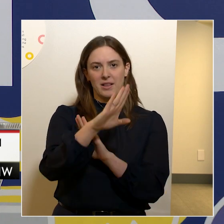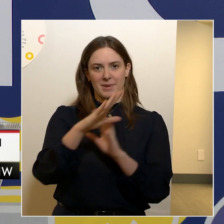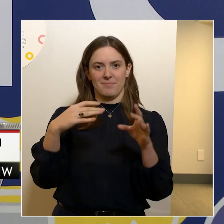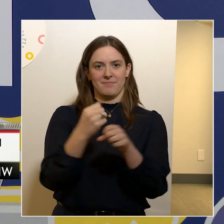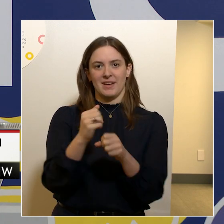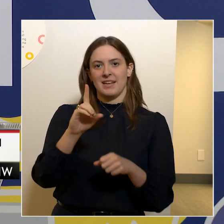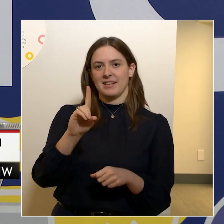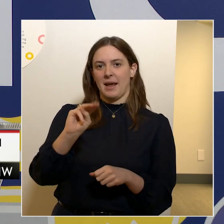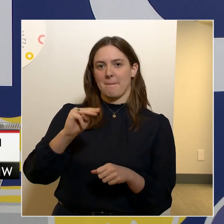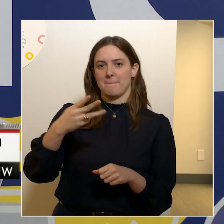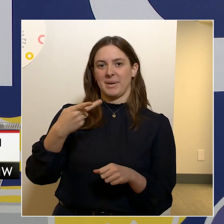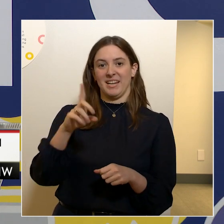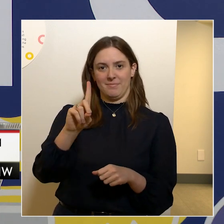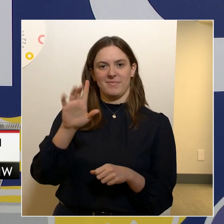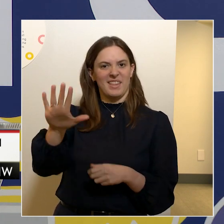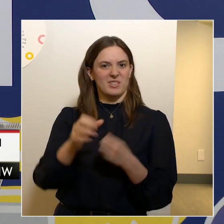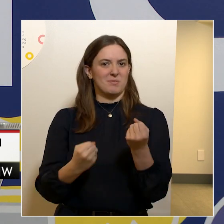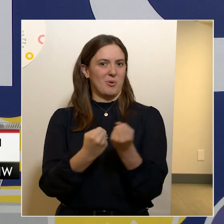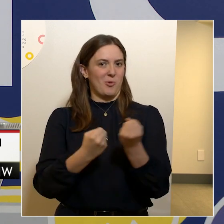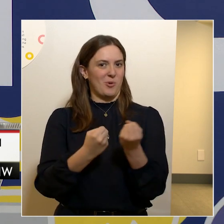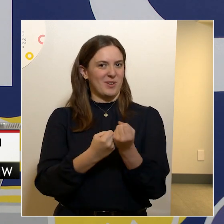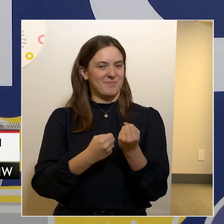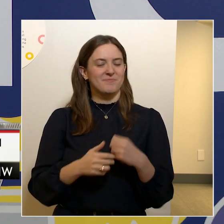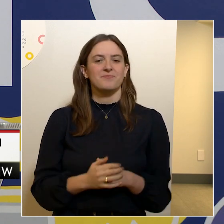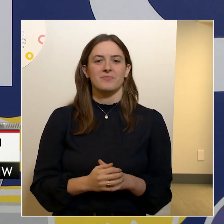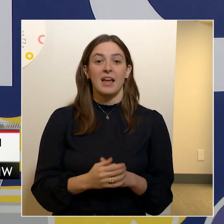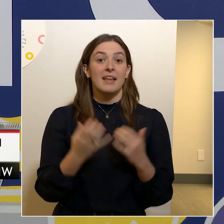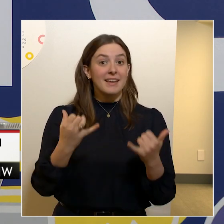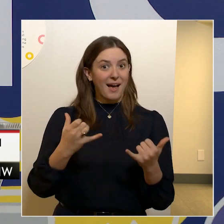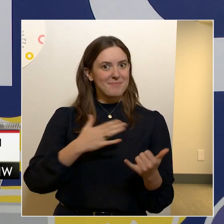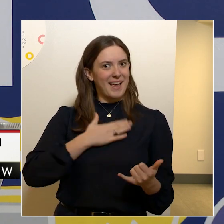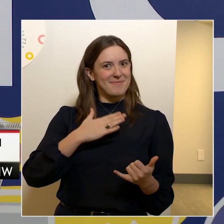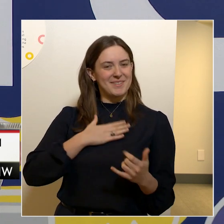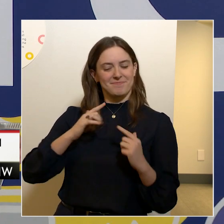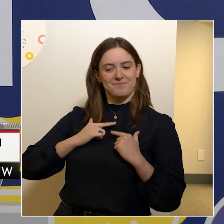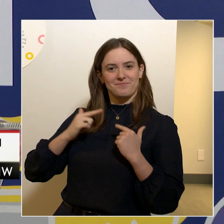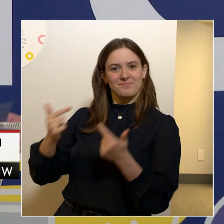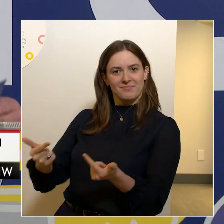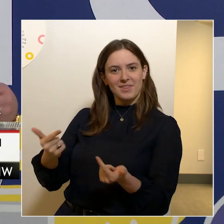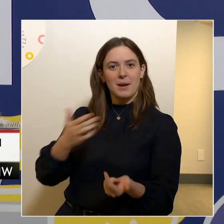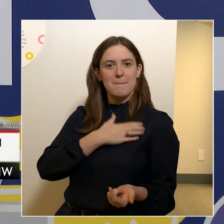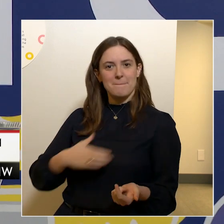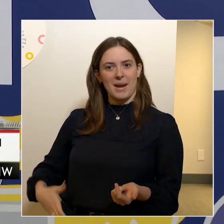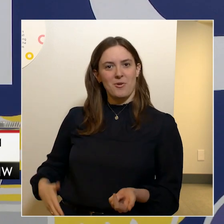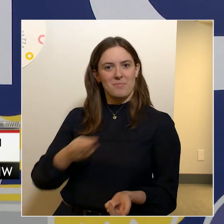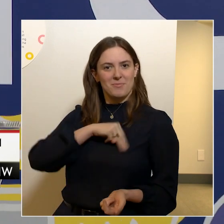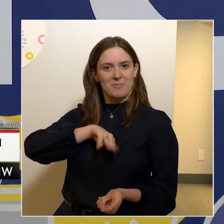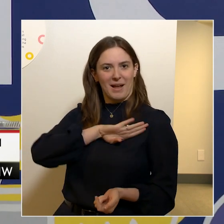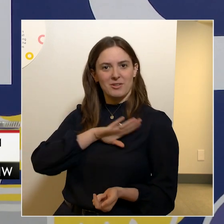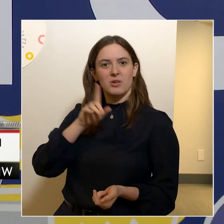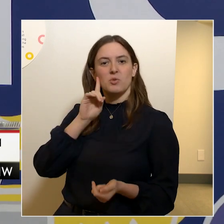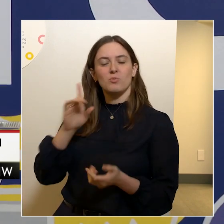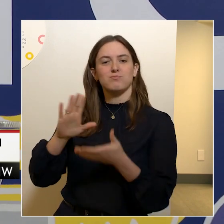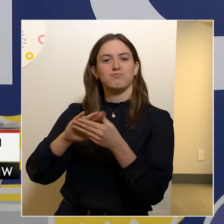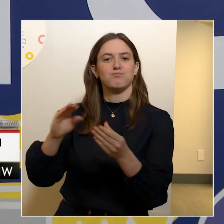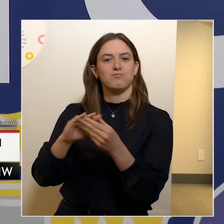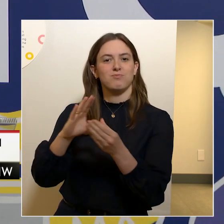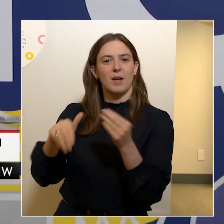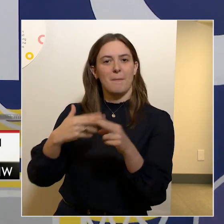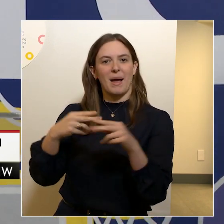citizens. Now I'd like to hand it over to Mayor Bowser to share more about the Family Fun Destination Grant